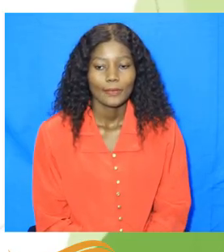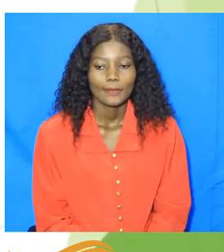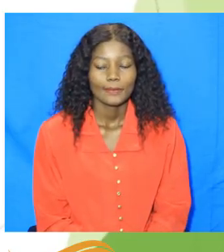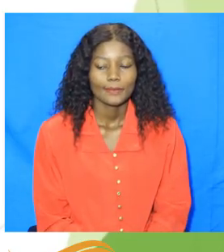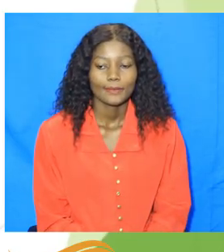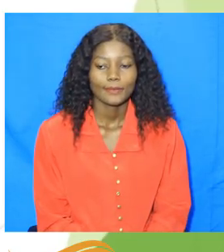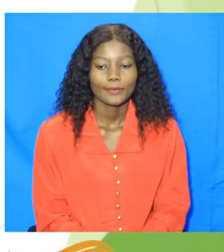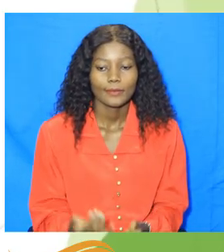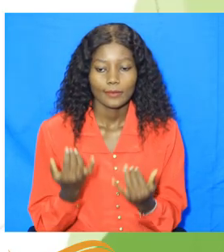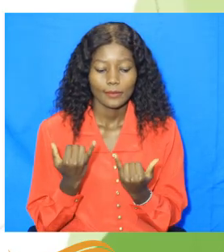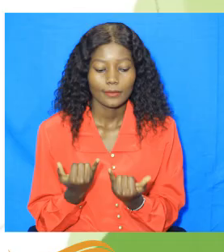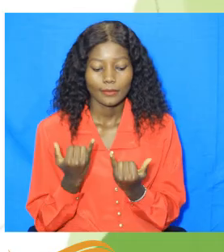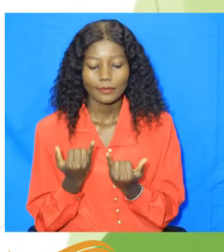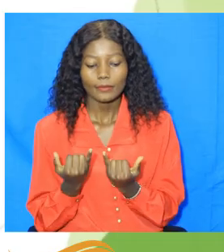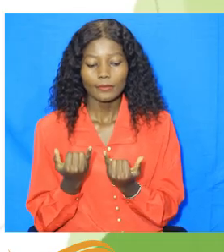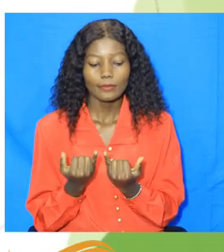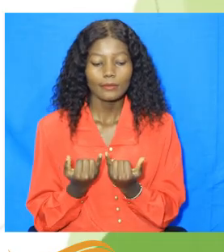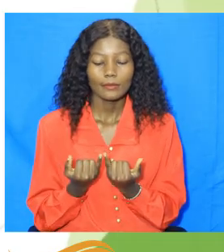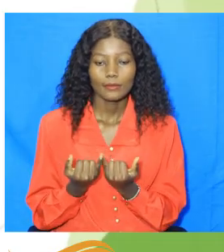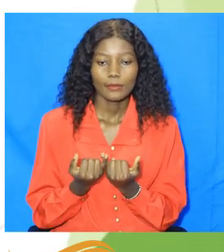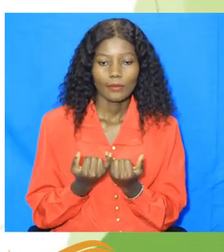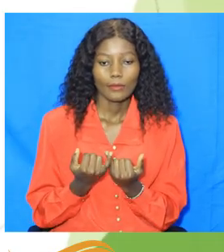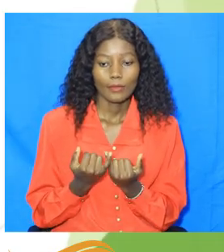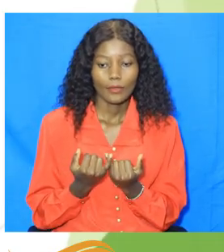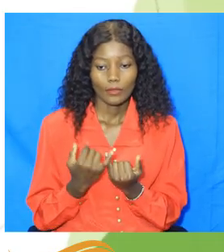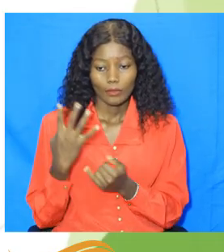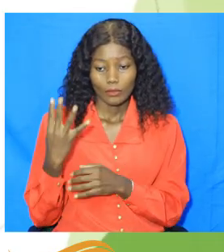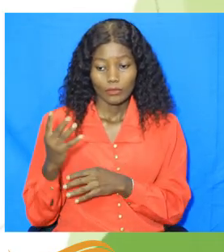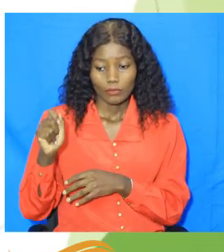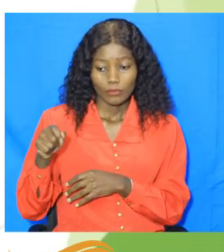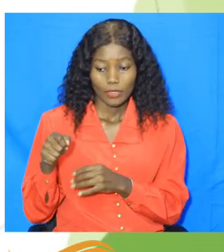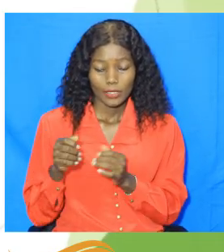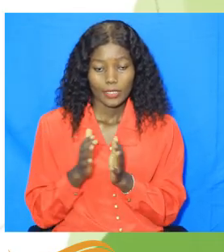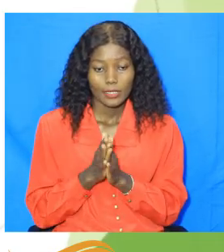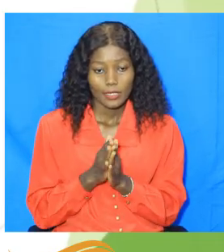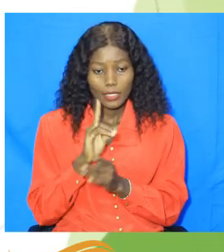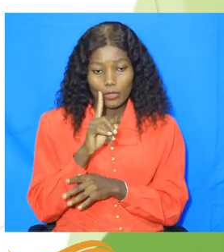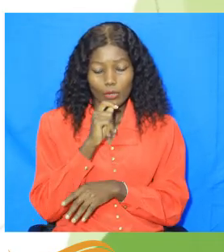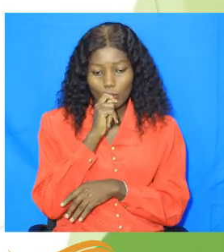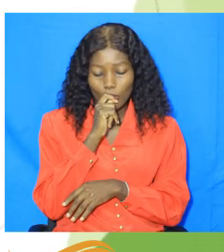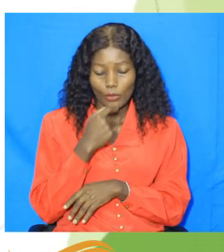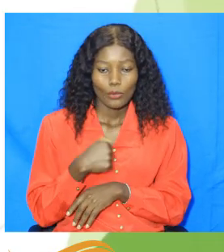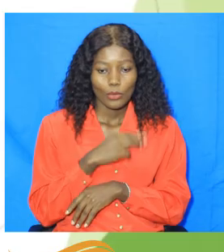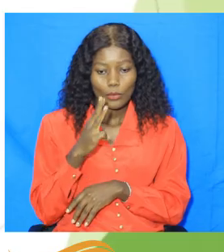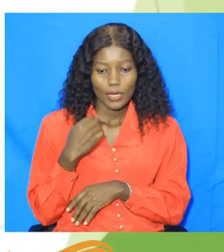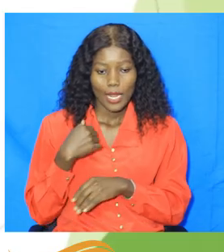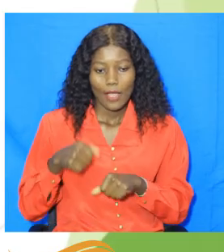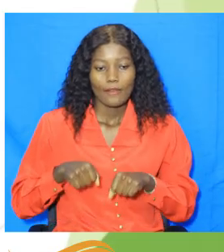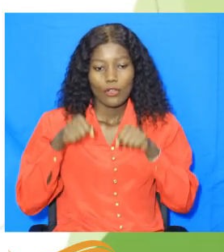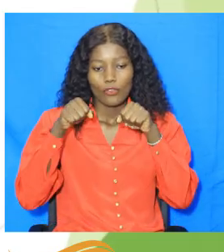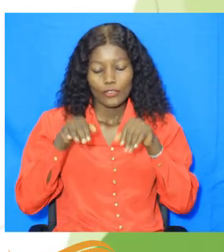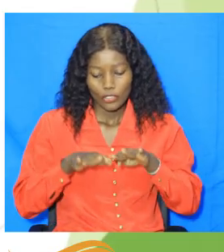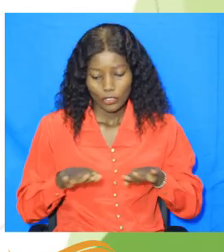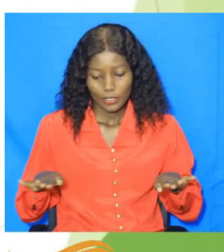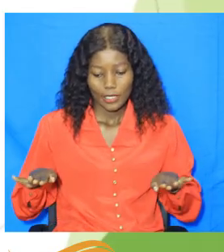So, apart from the 4 judges and the referee, we will have an official table, and at